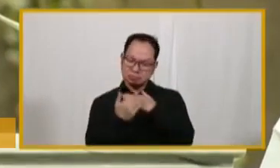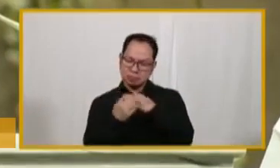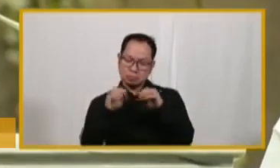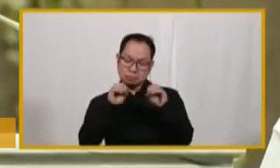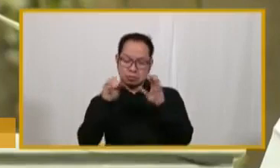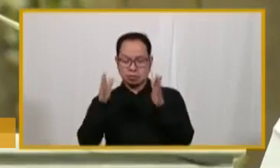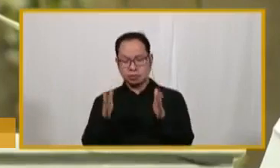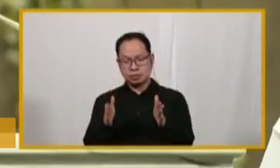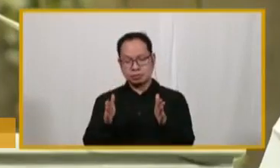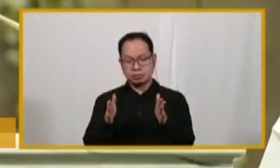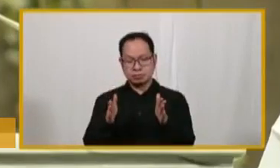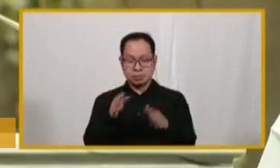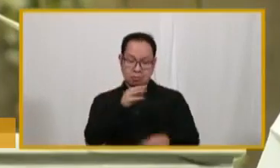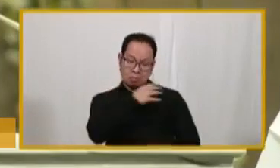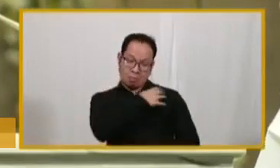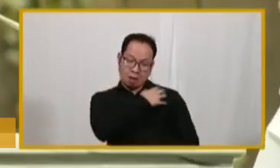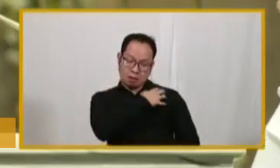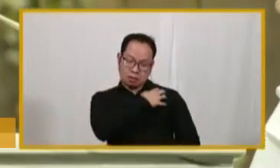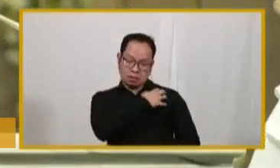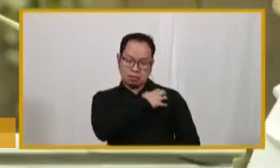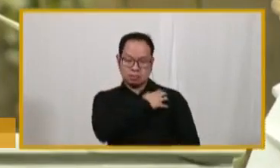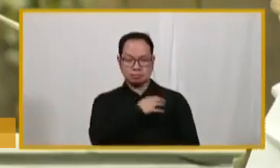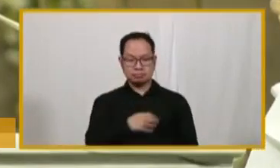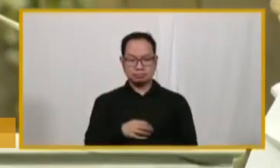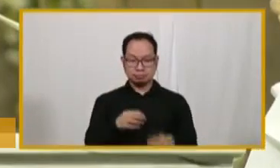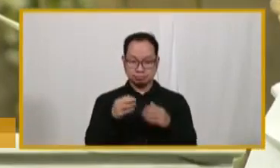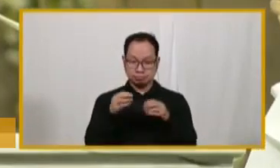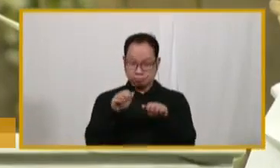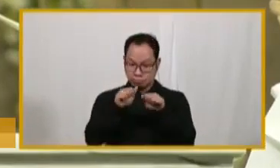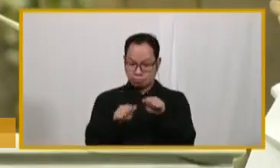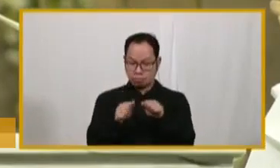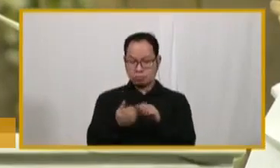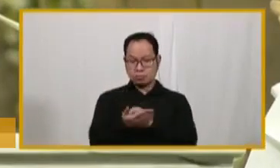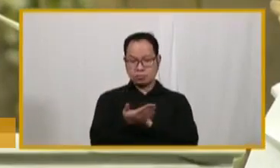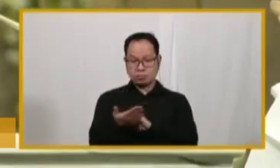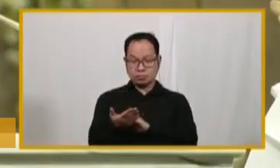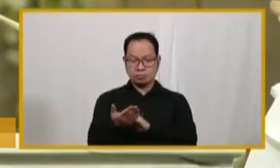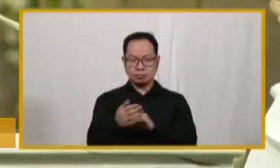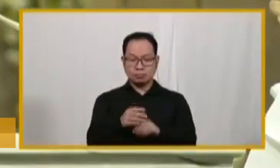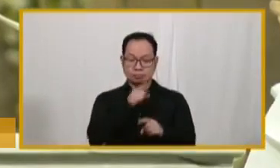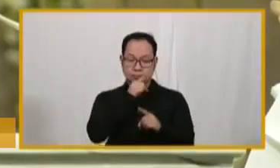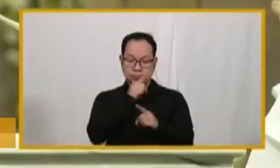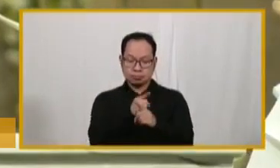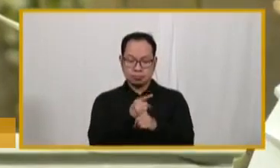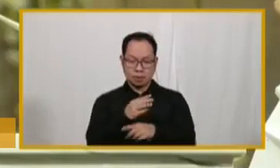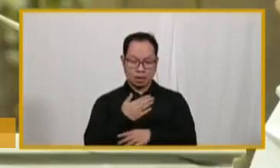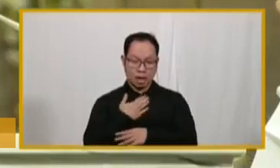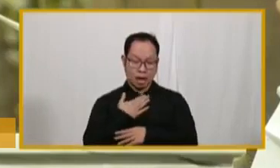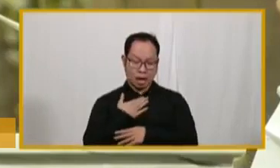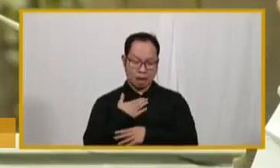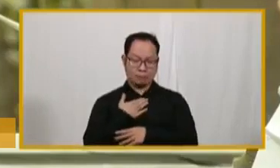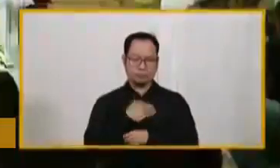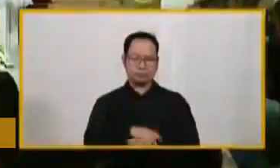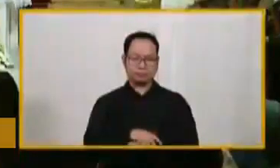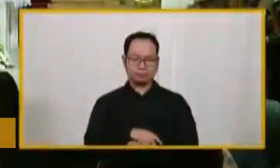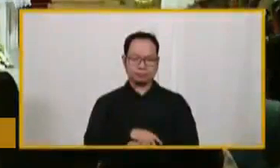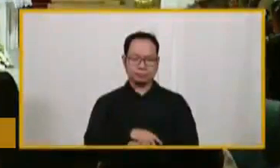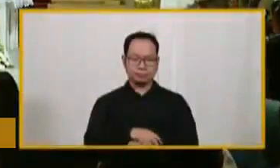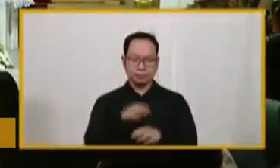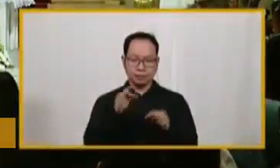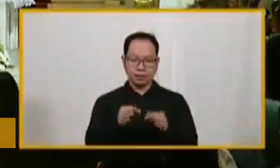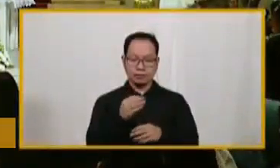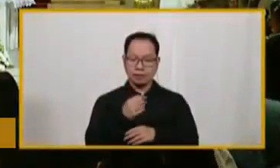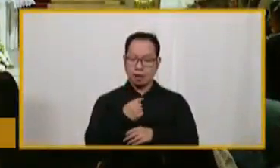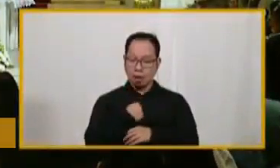teacher and master, and rightly so, for indeed I am. If